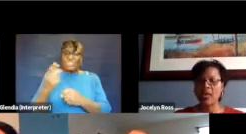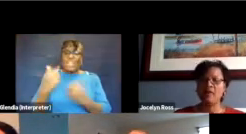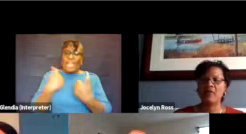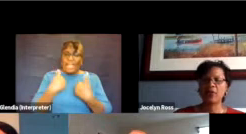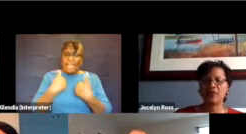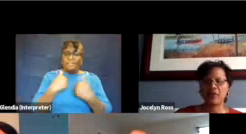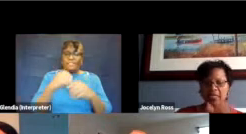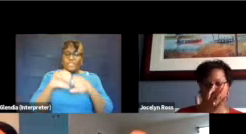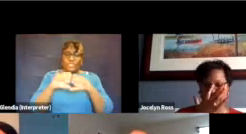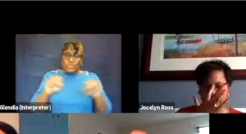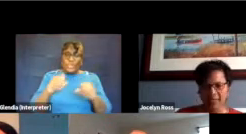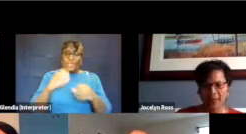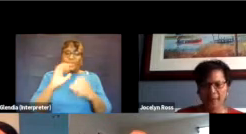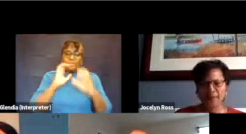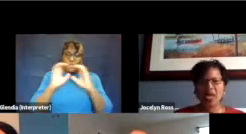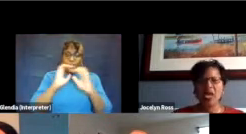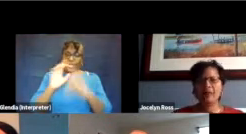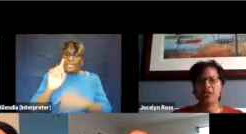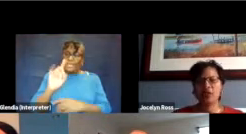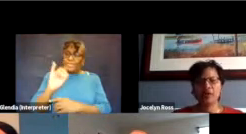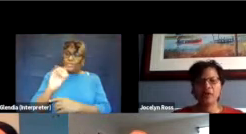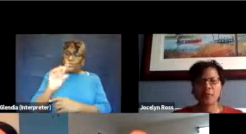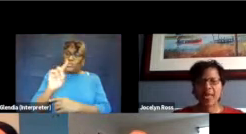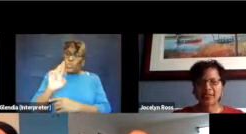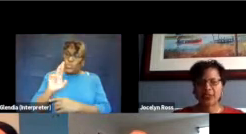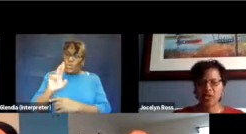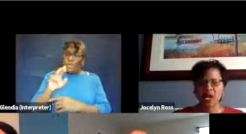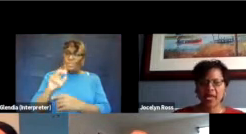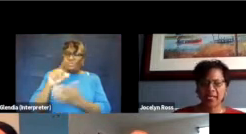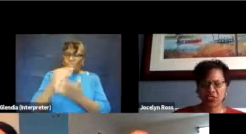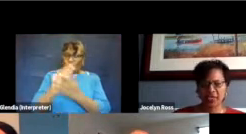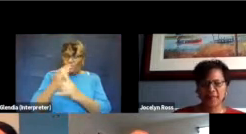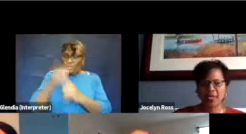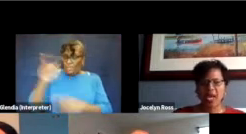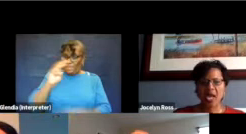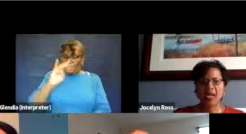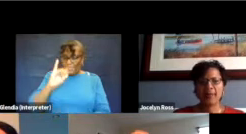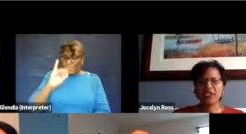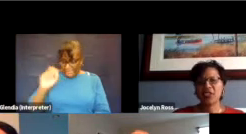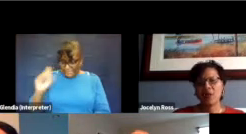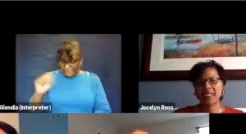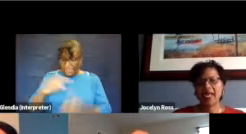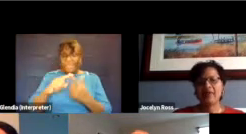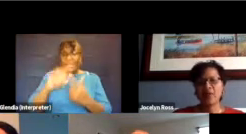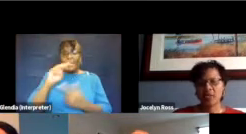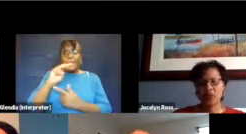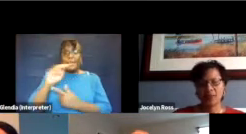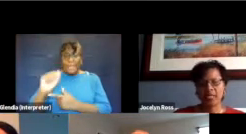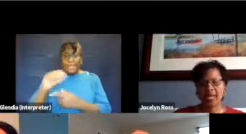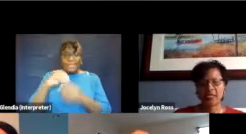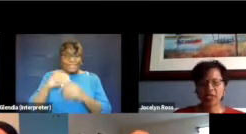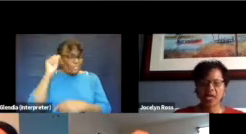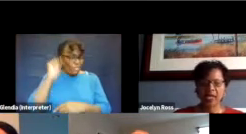disorders from the University of Mississippi. She went on for a master's in audiology. And she's always had a focus